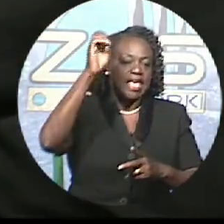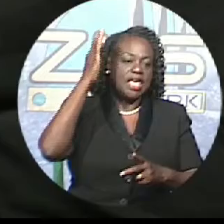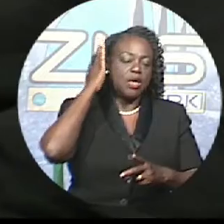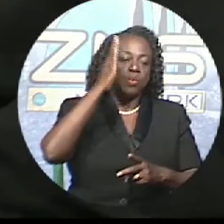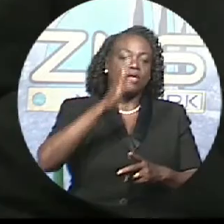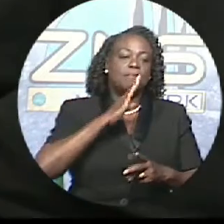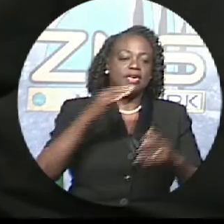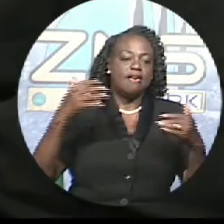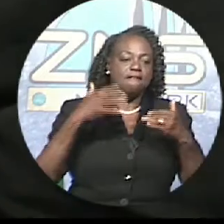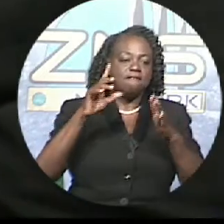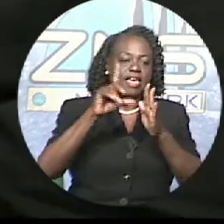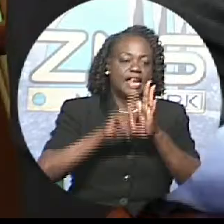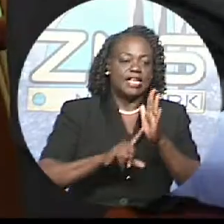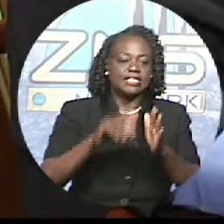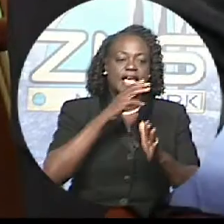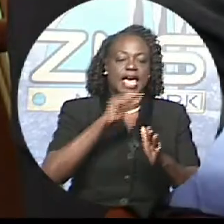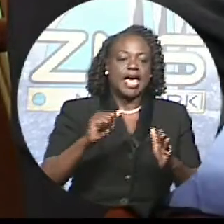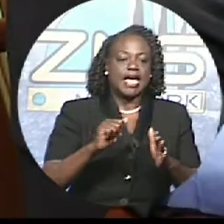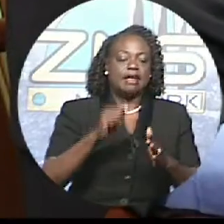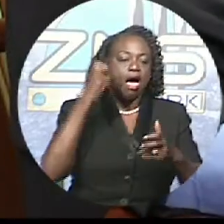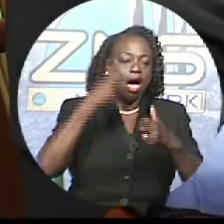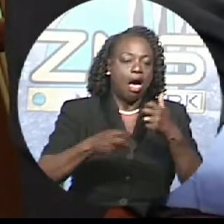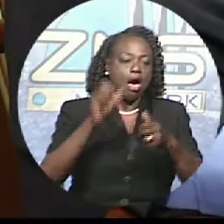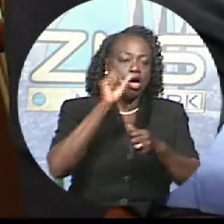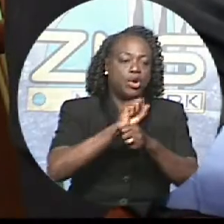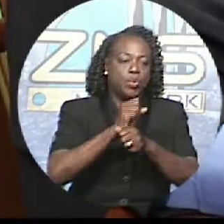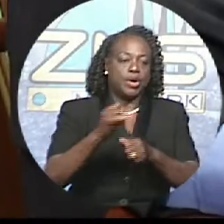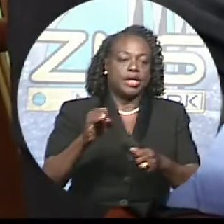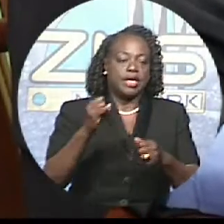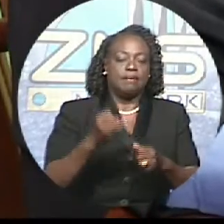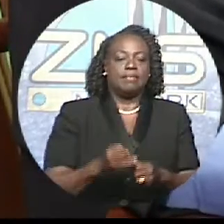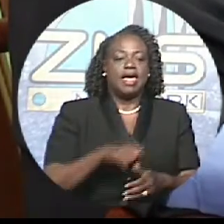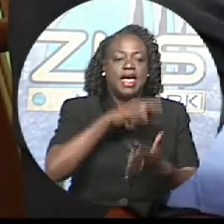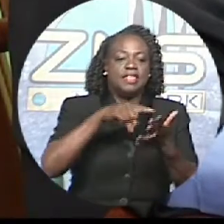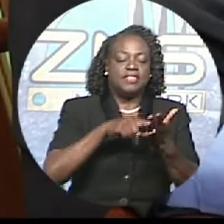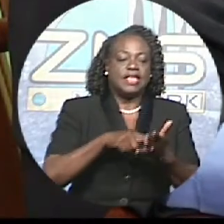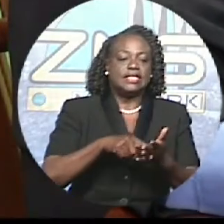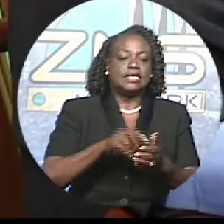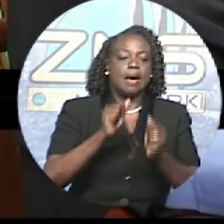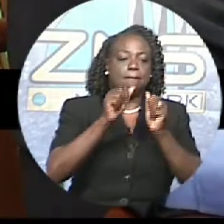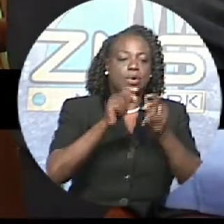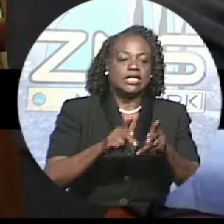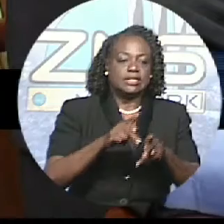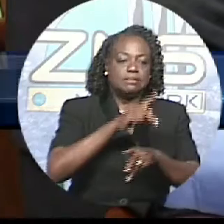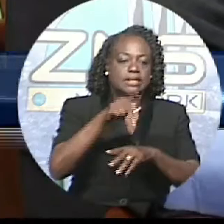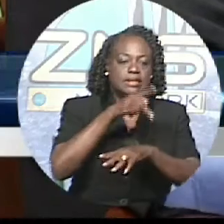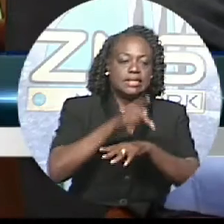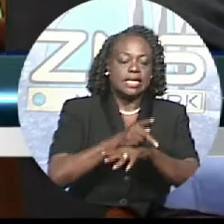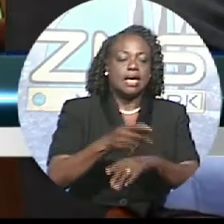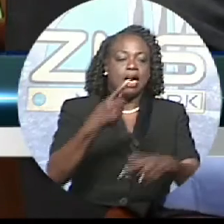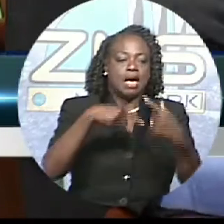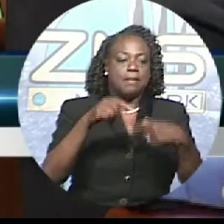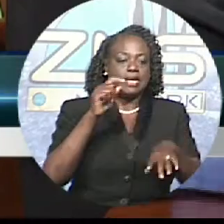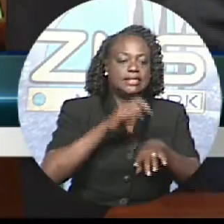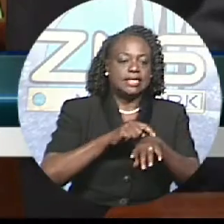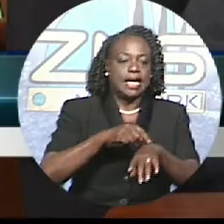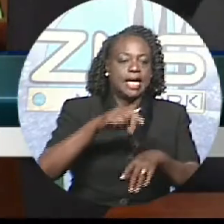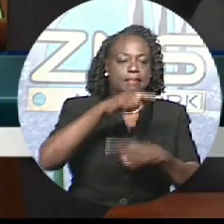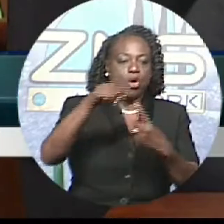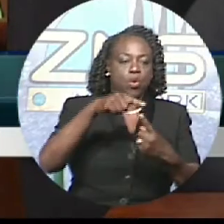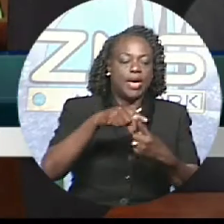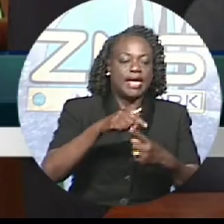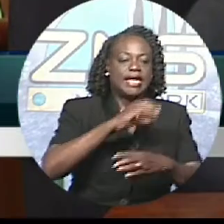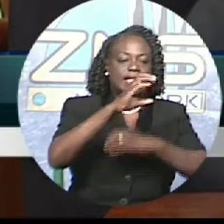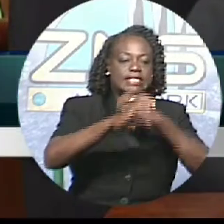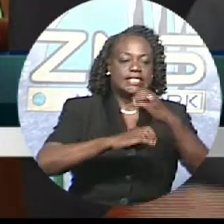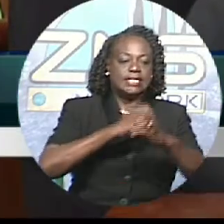fearless in discharging his duties. This appointment, as many of you know, come at a time when civil liberties in the Bahamas are